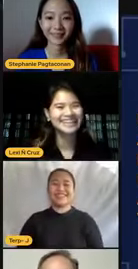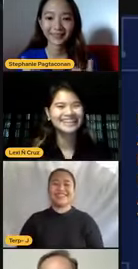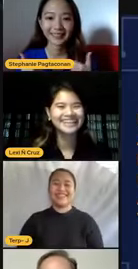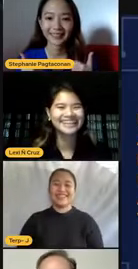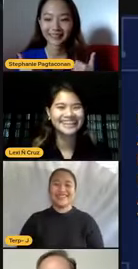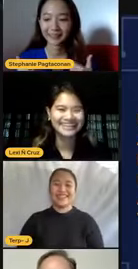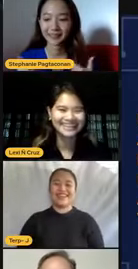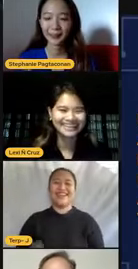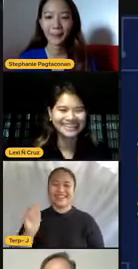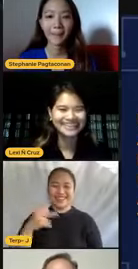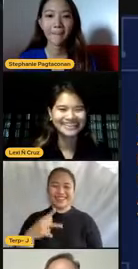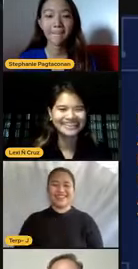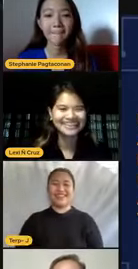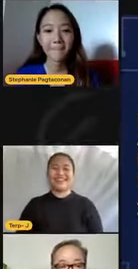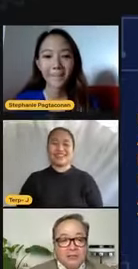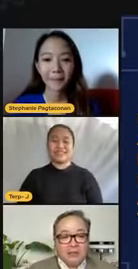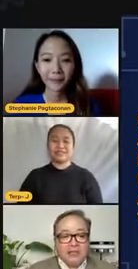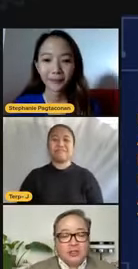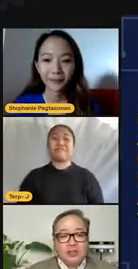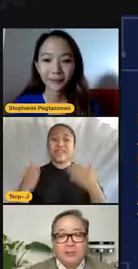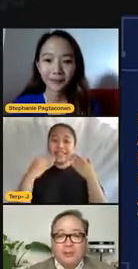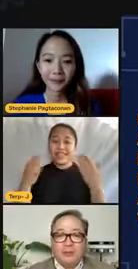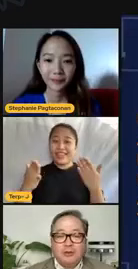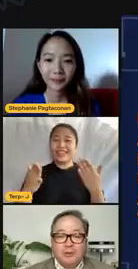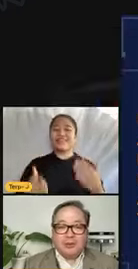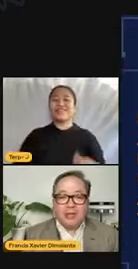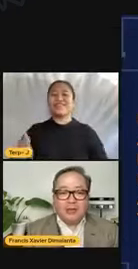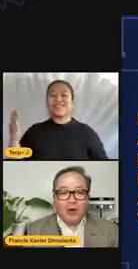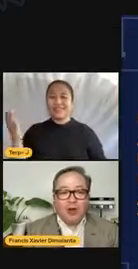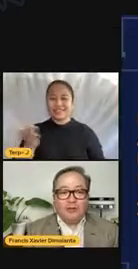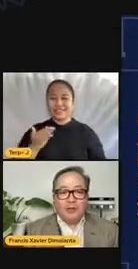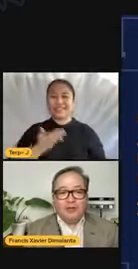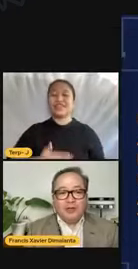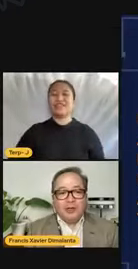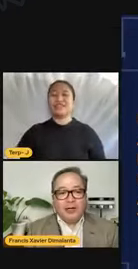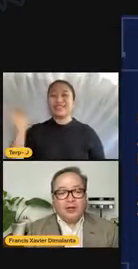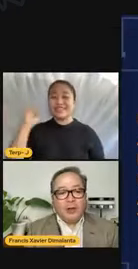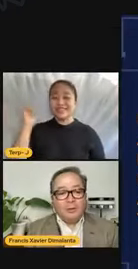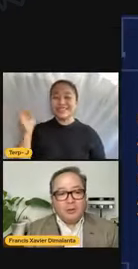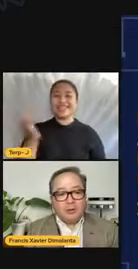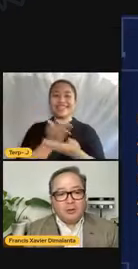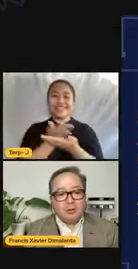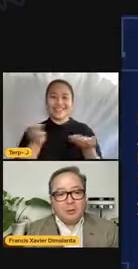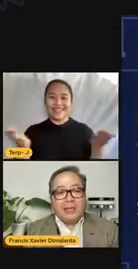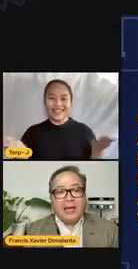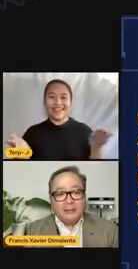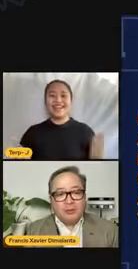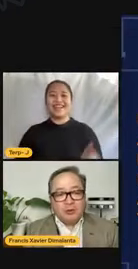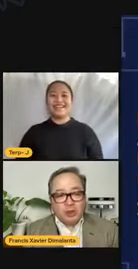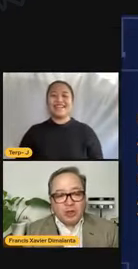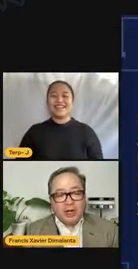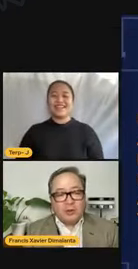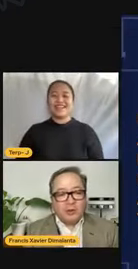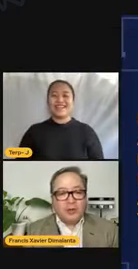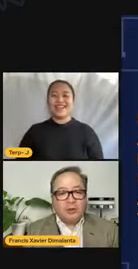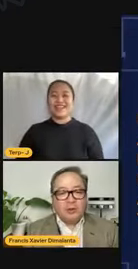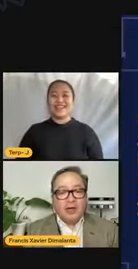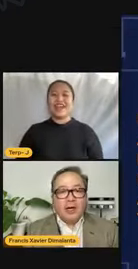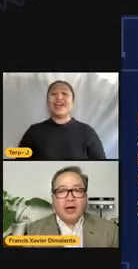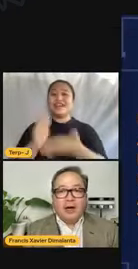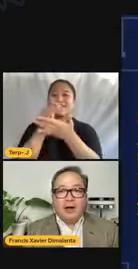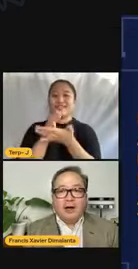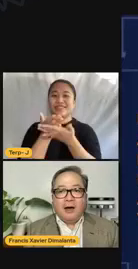Okay. Thank you for this invitation to be able to speak to all of you and to be able to share with